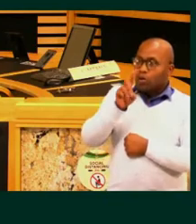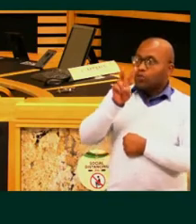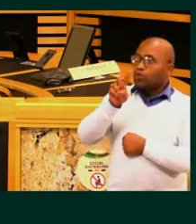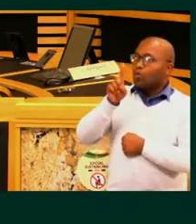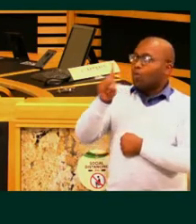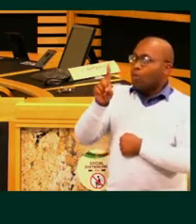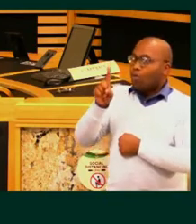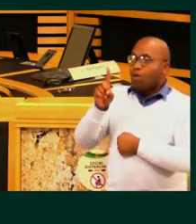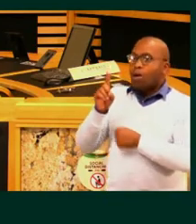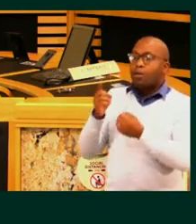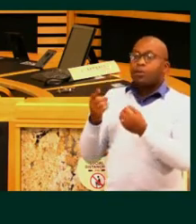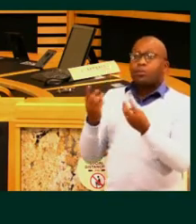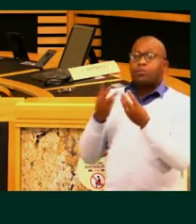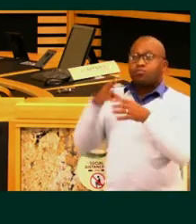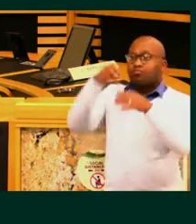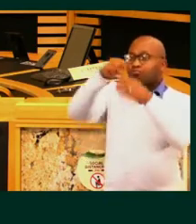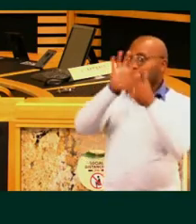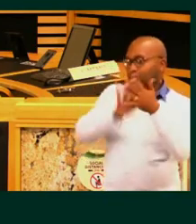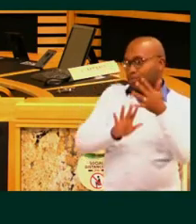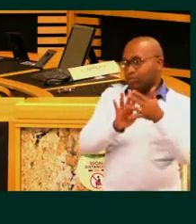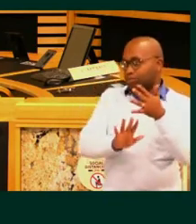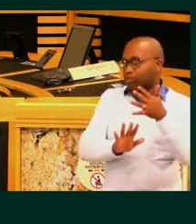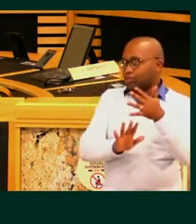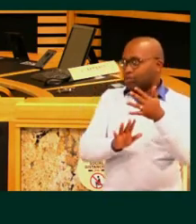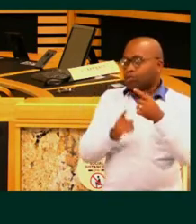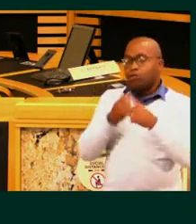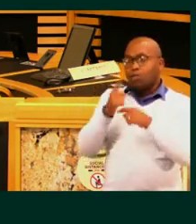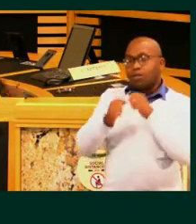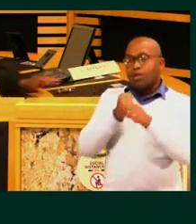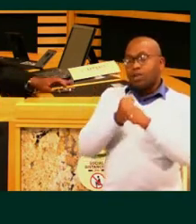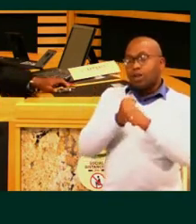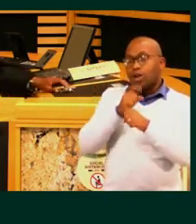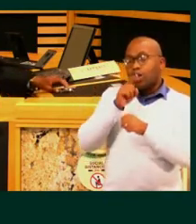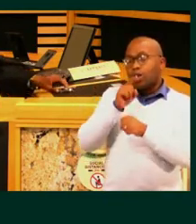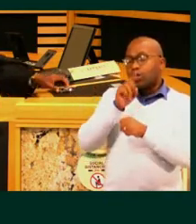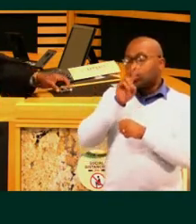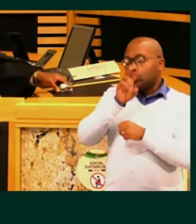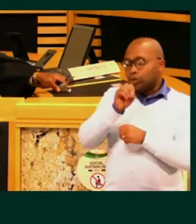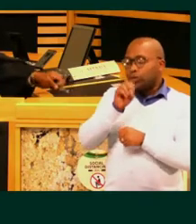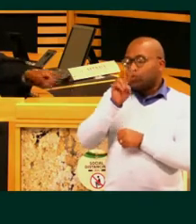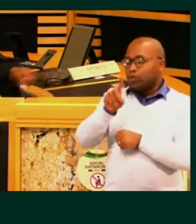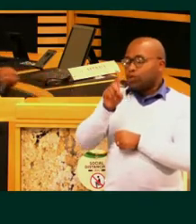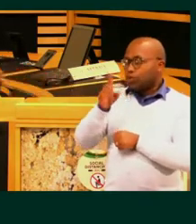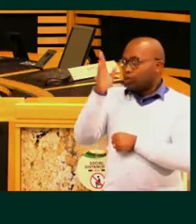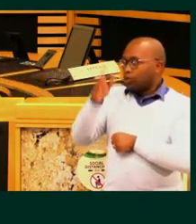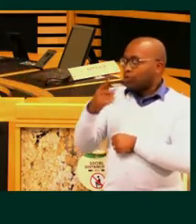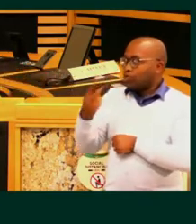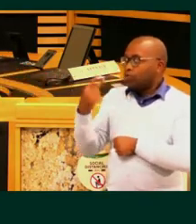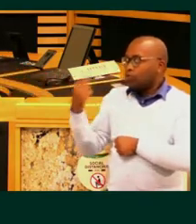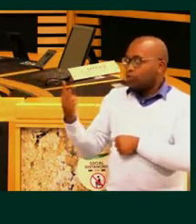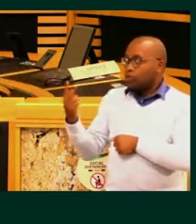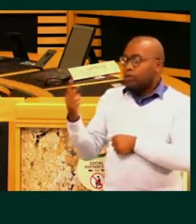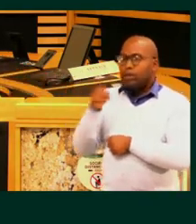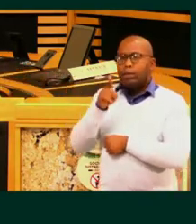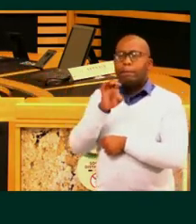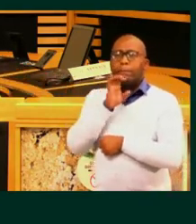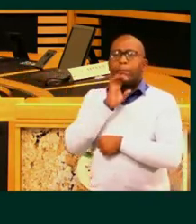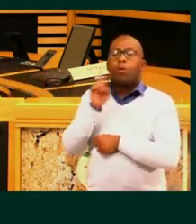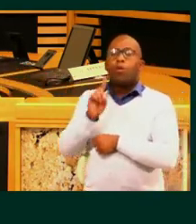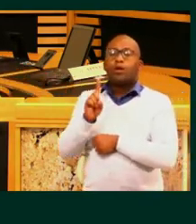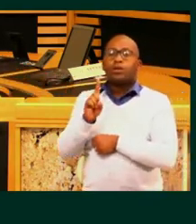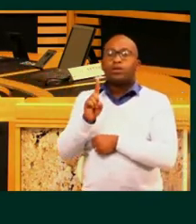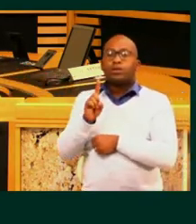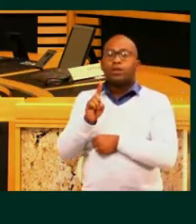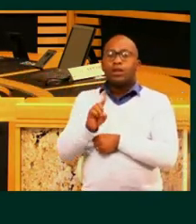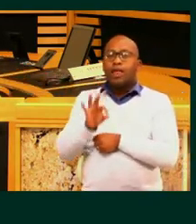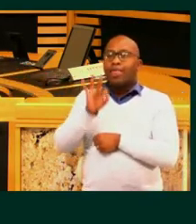968 ACS in 20222 it means 35% of the culprits has